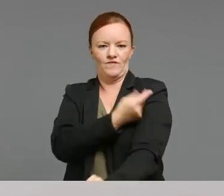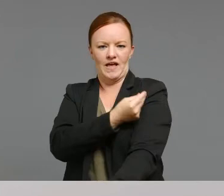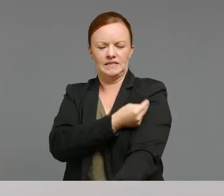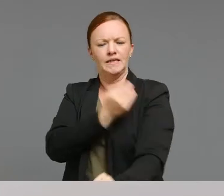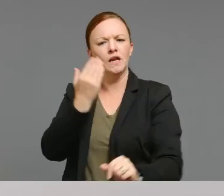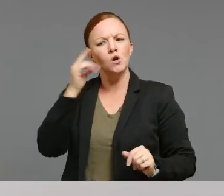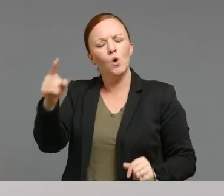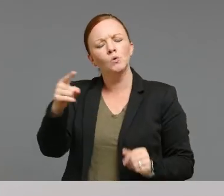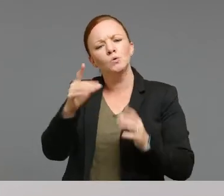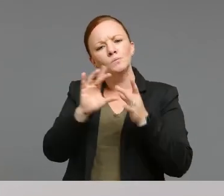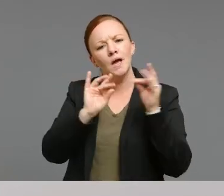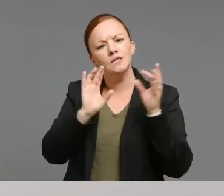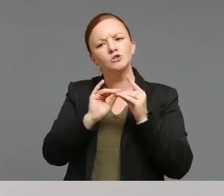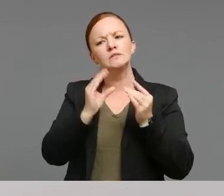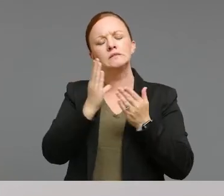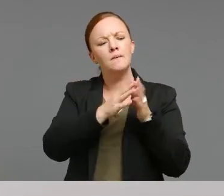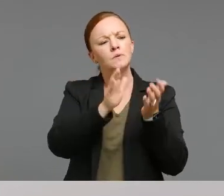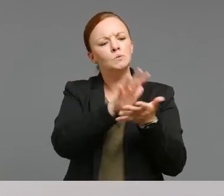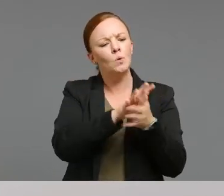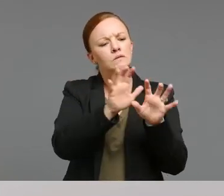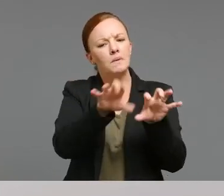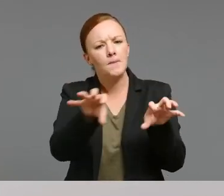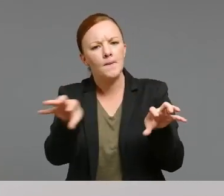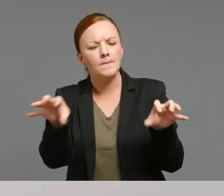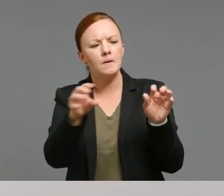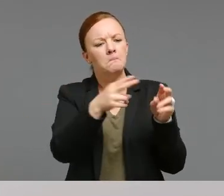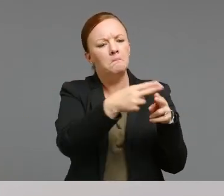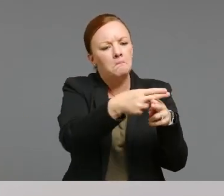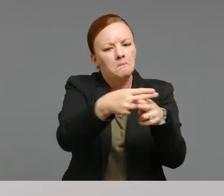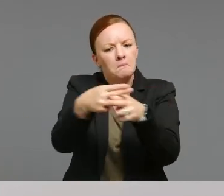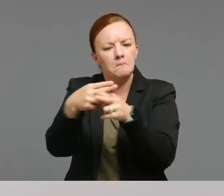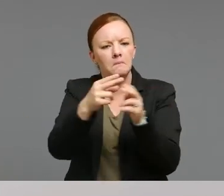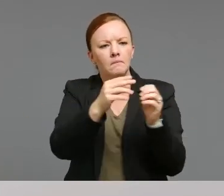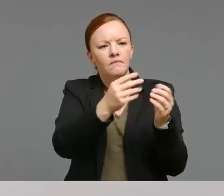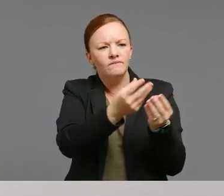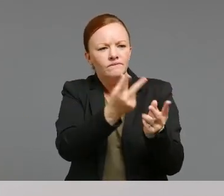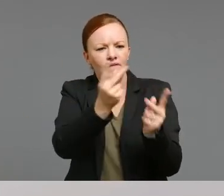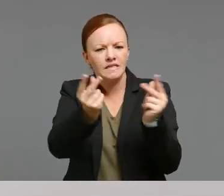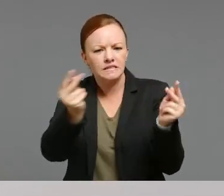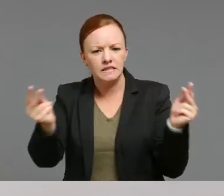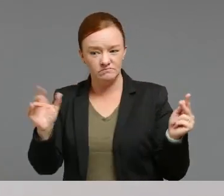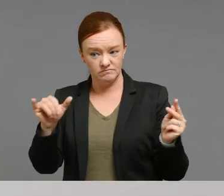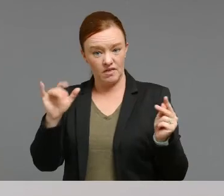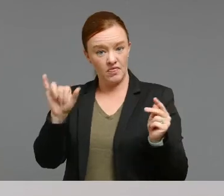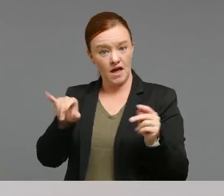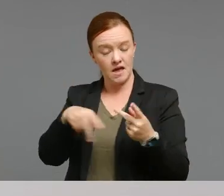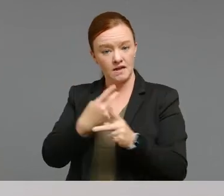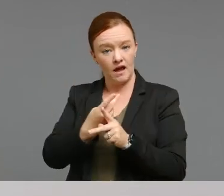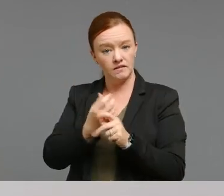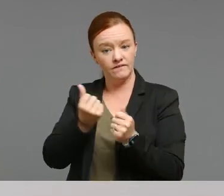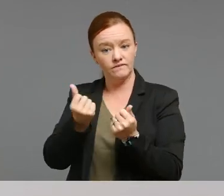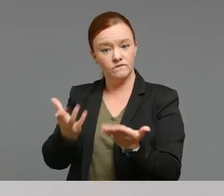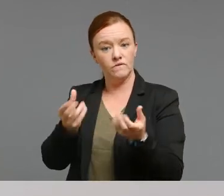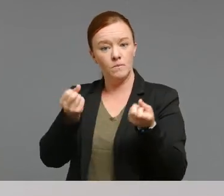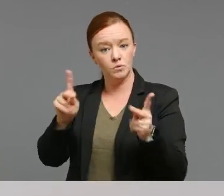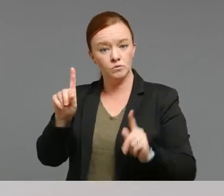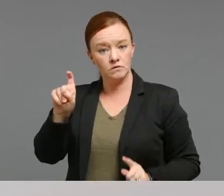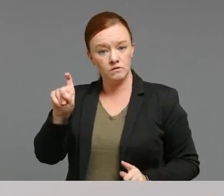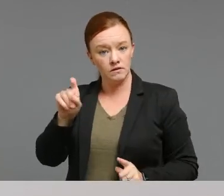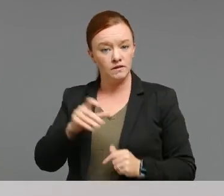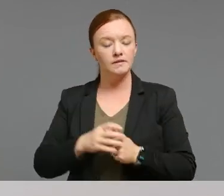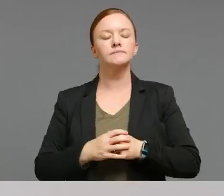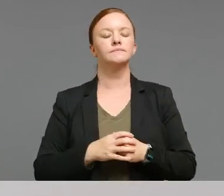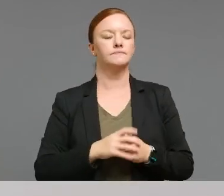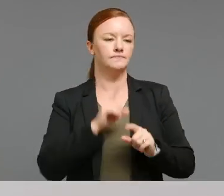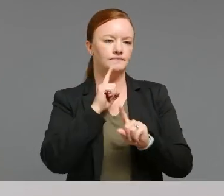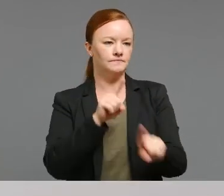like some pop-up type events at schools, but are you looking at anything like that? Yeah, so our local health